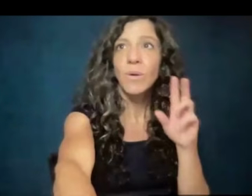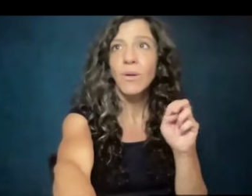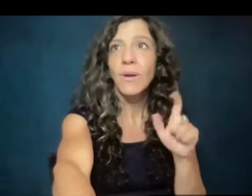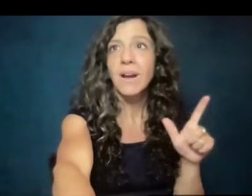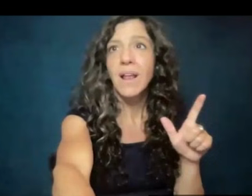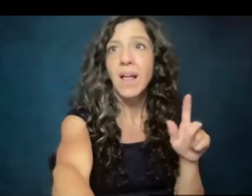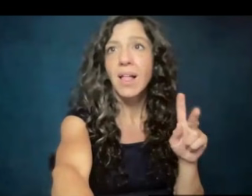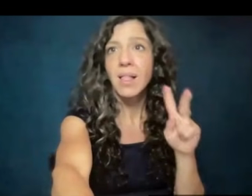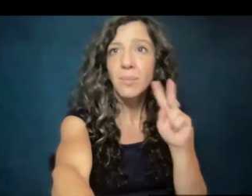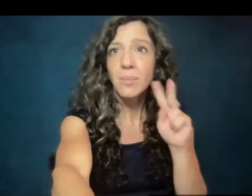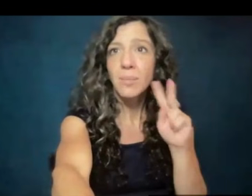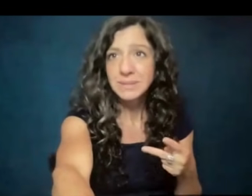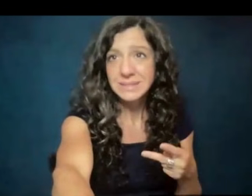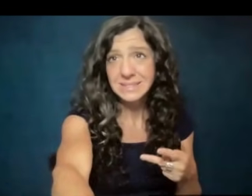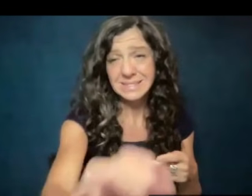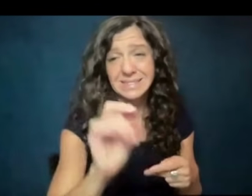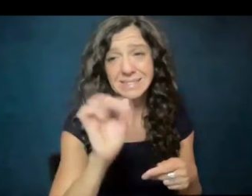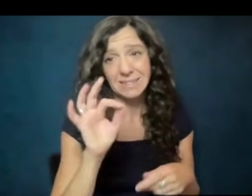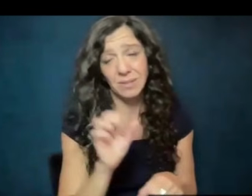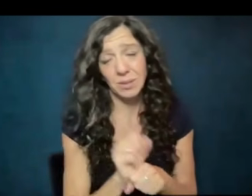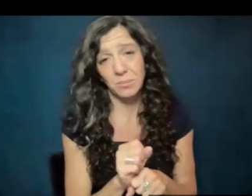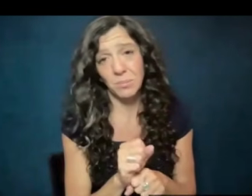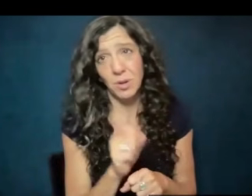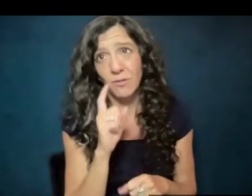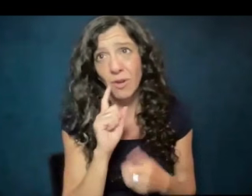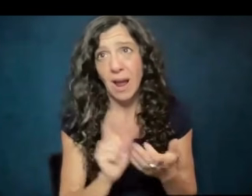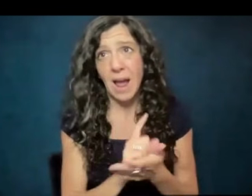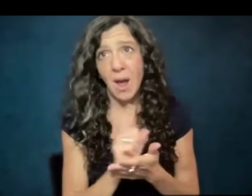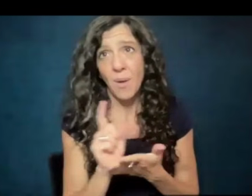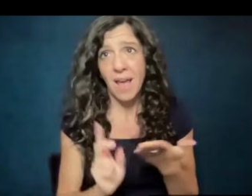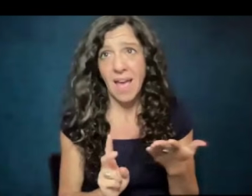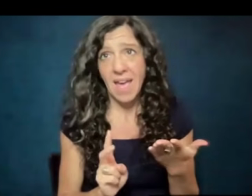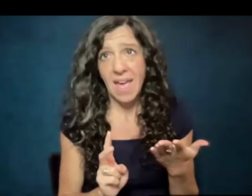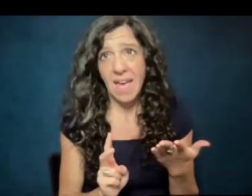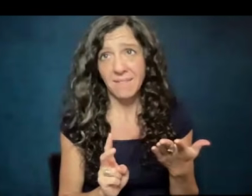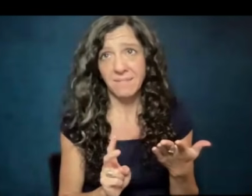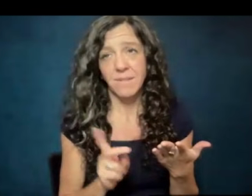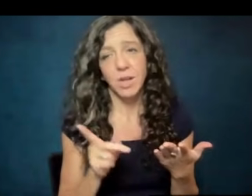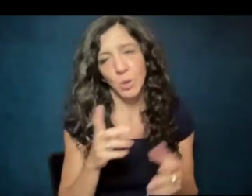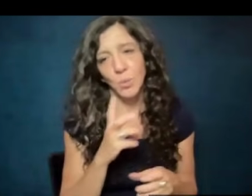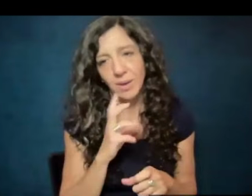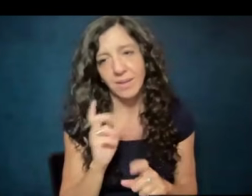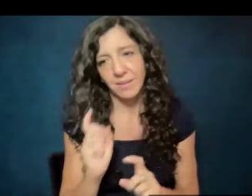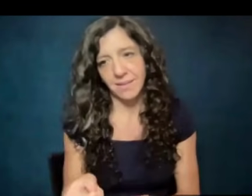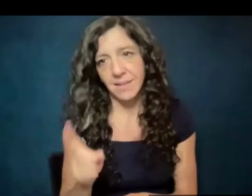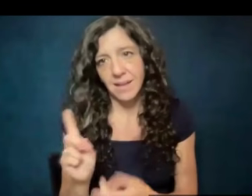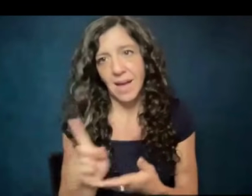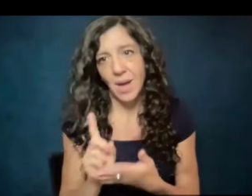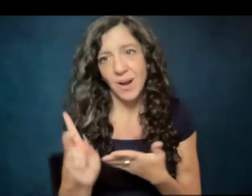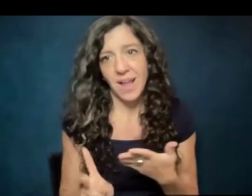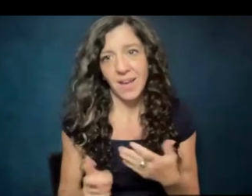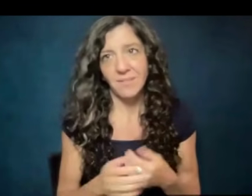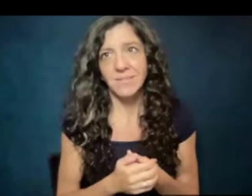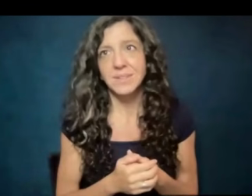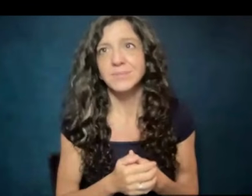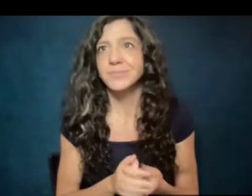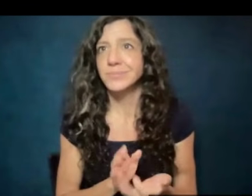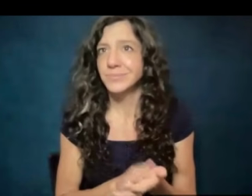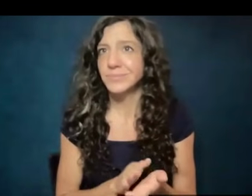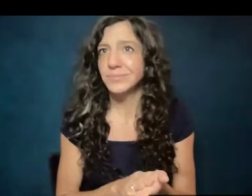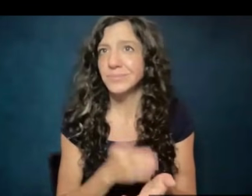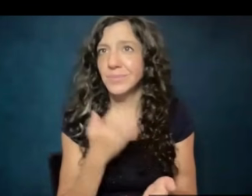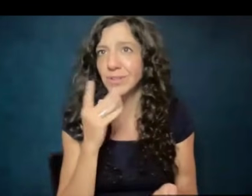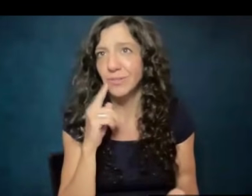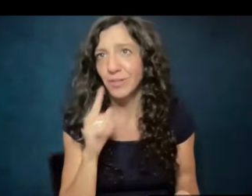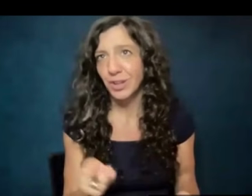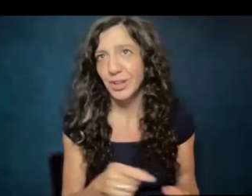is booked for an hour and a half, you get an hour and a half. If that session is There you under, go. good for you. If the